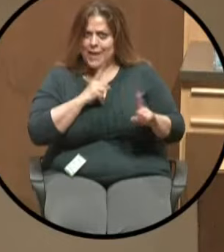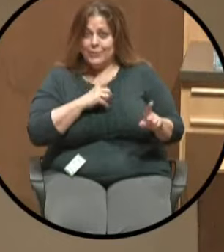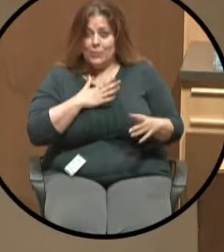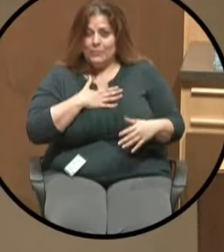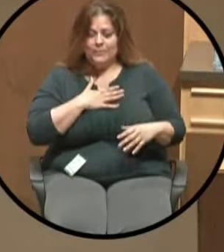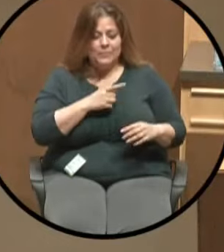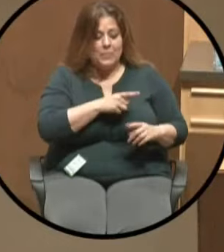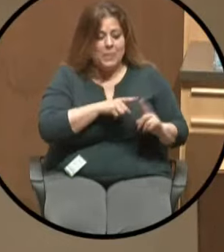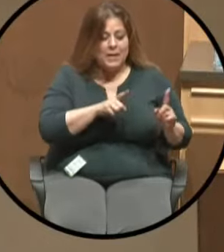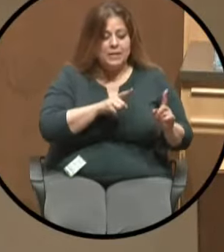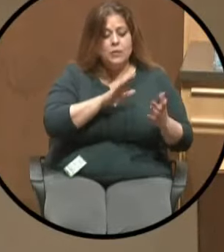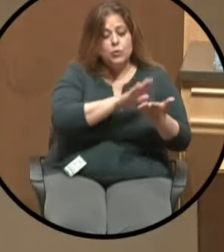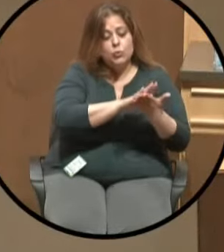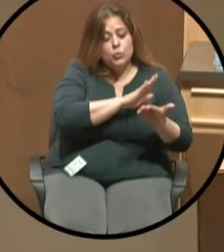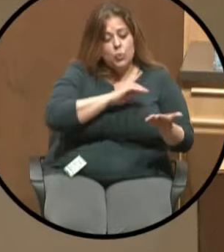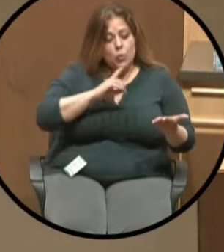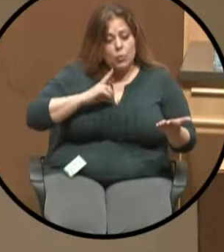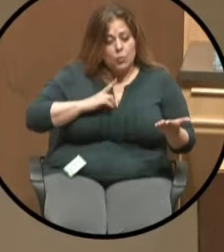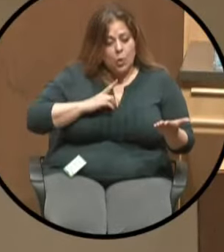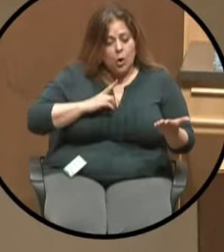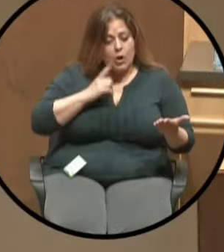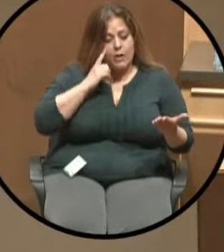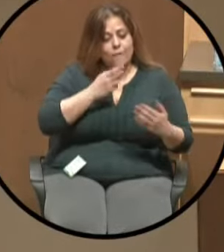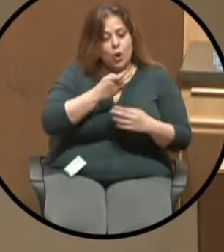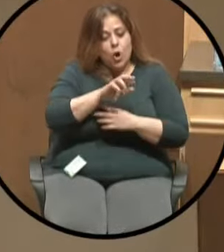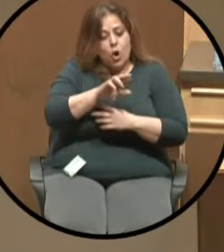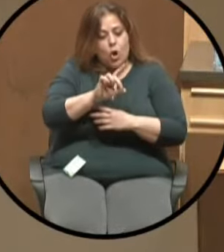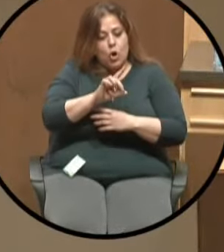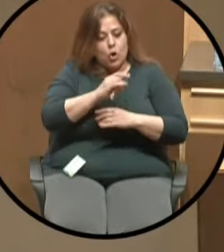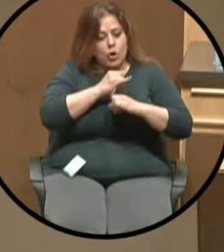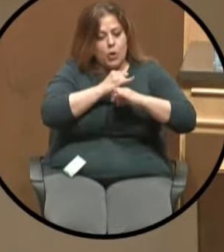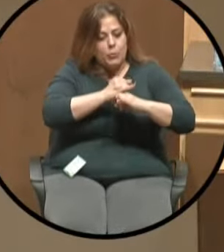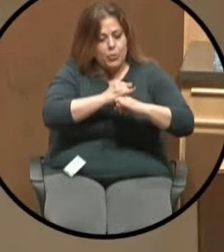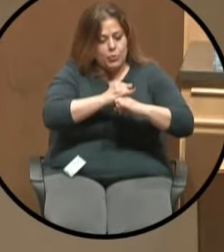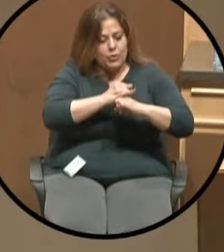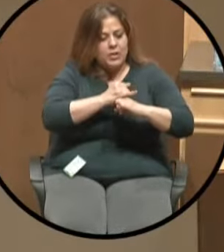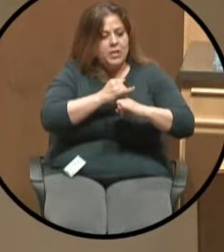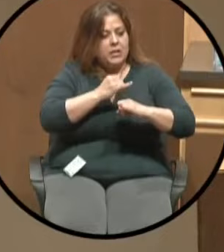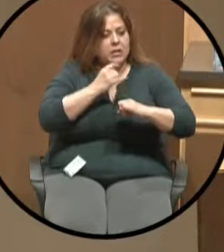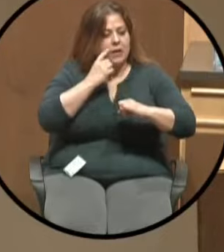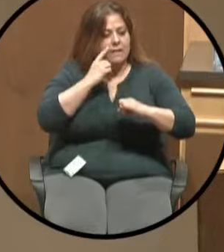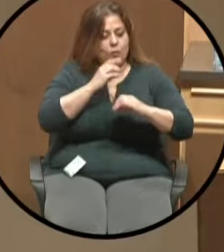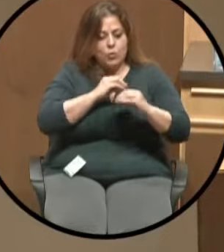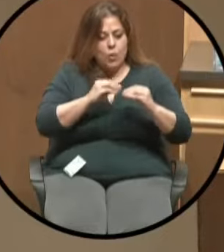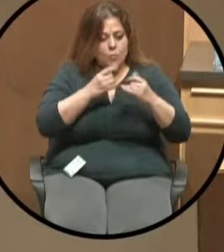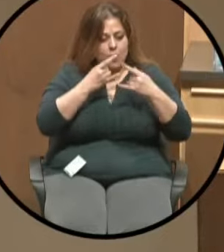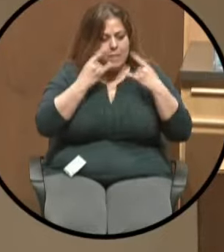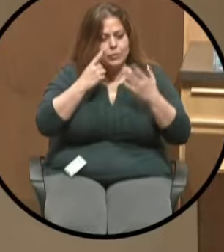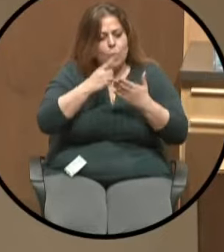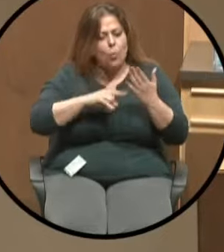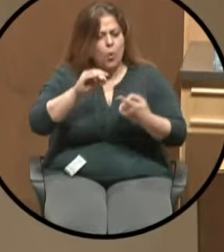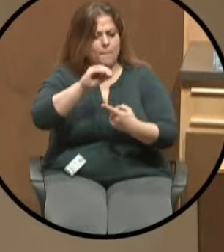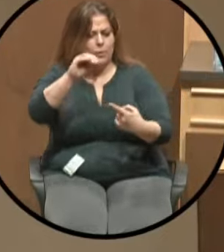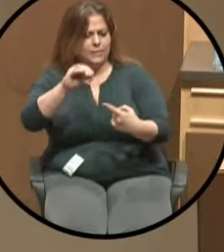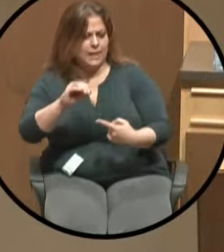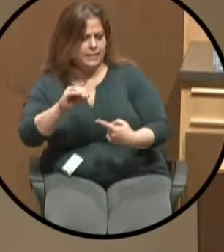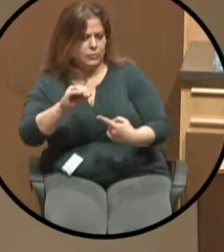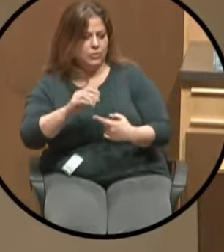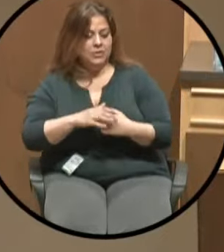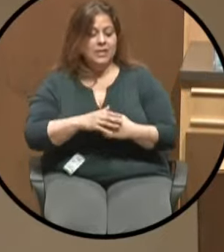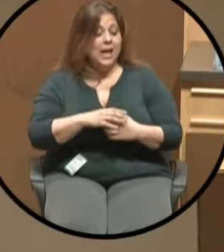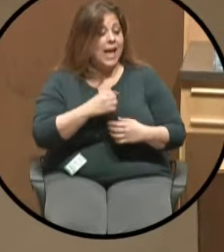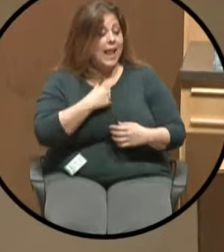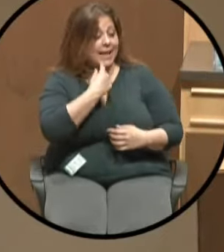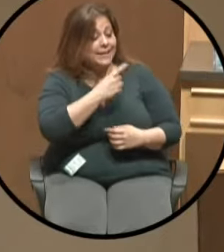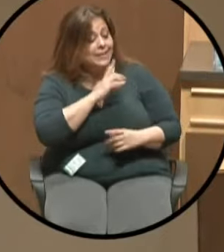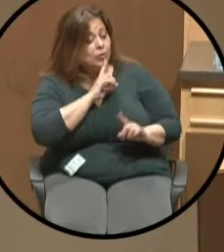percentage is the school board looking for on herd immunity so children do not have to wear masks? I know that answer. There is